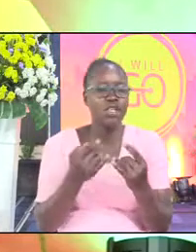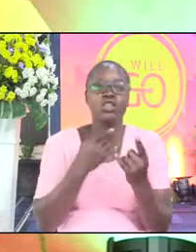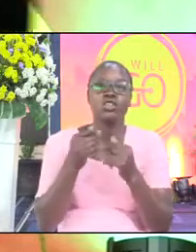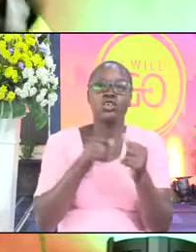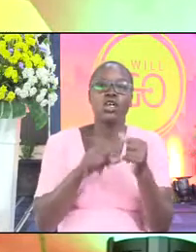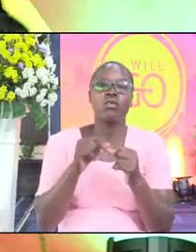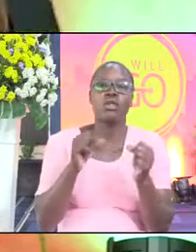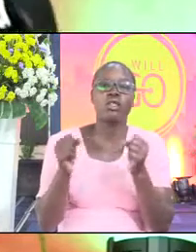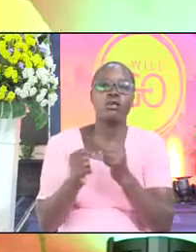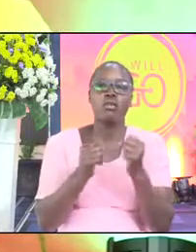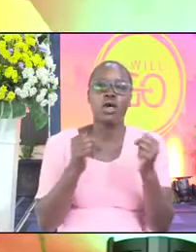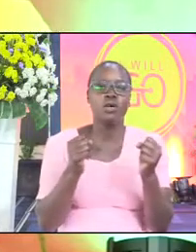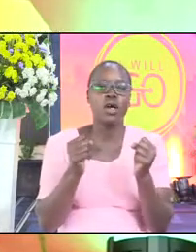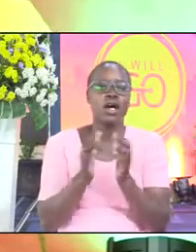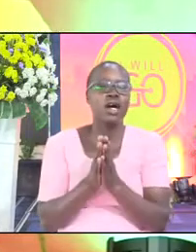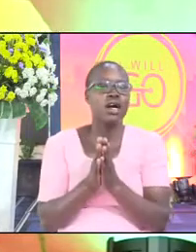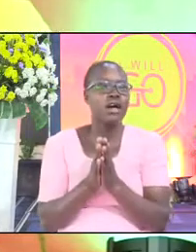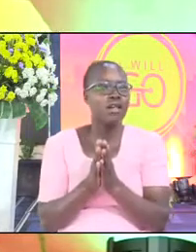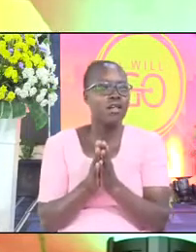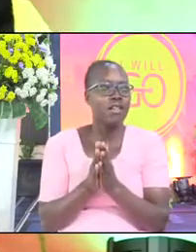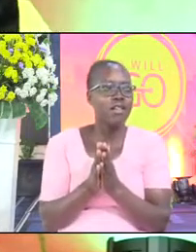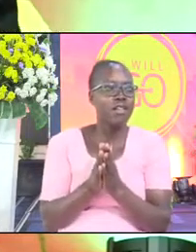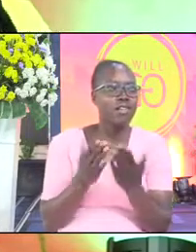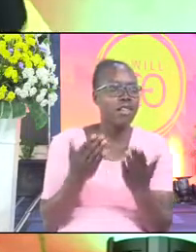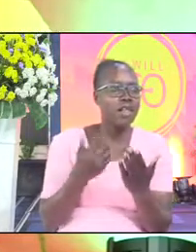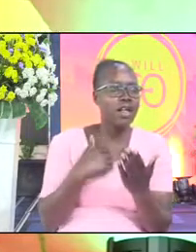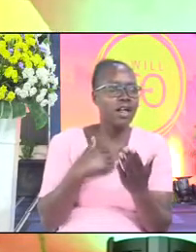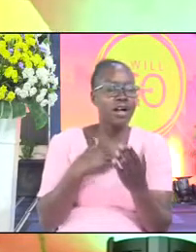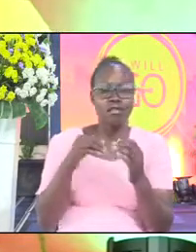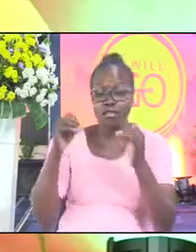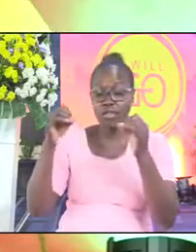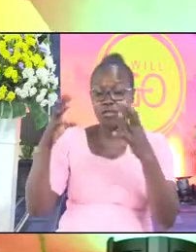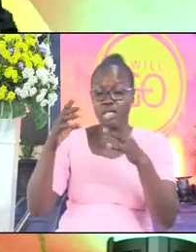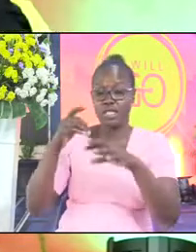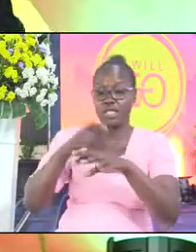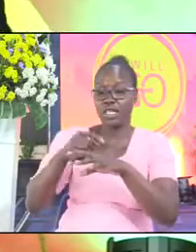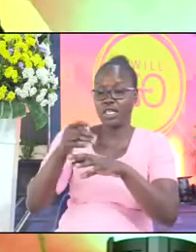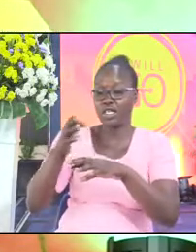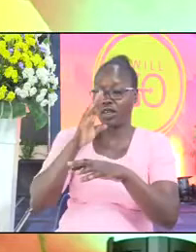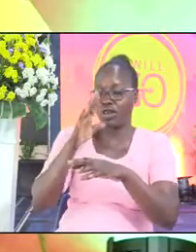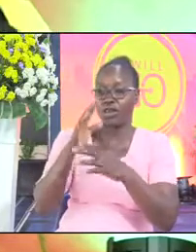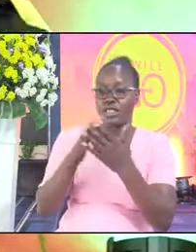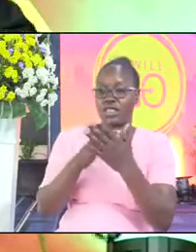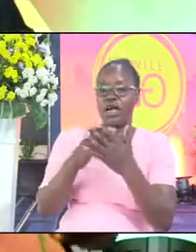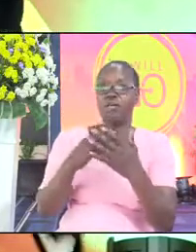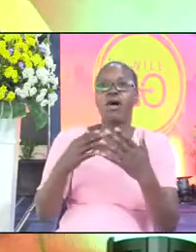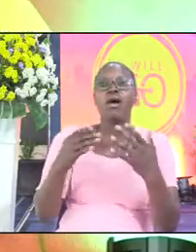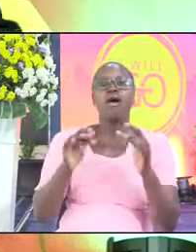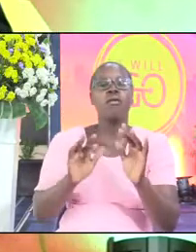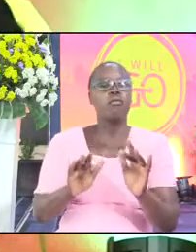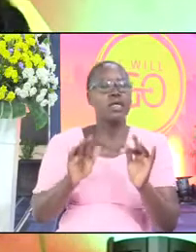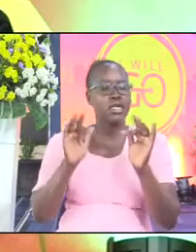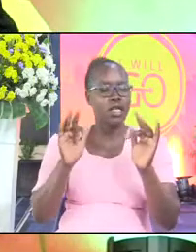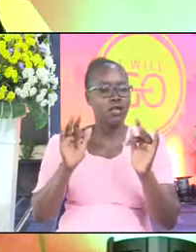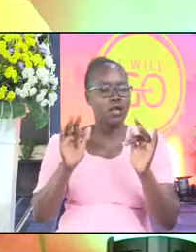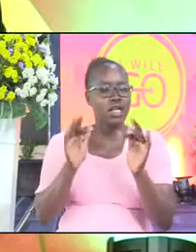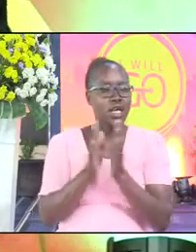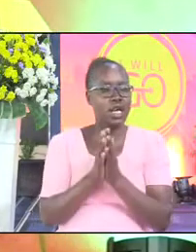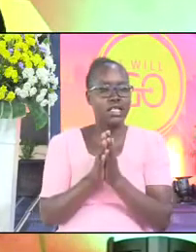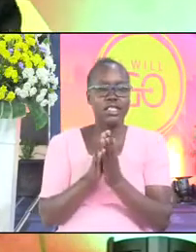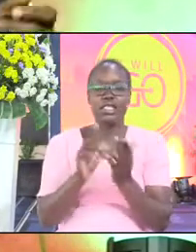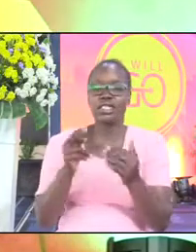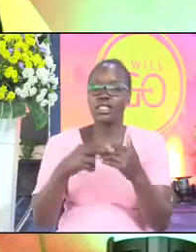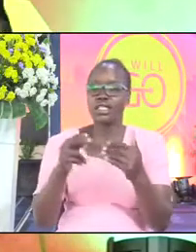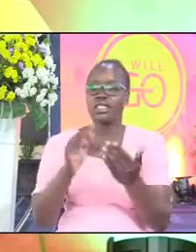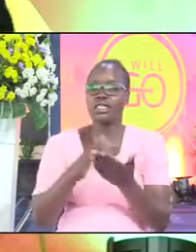the power of God, they often act surprised when God works a miracle and turns somebody's